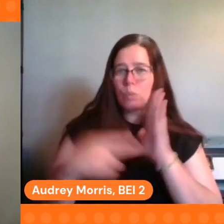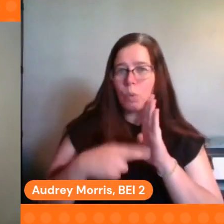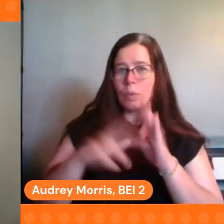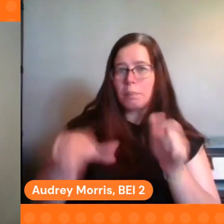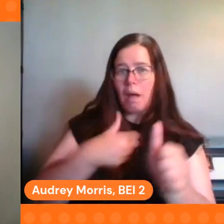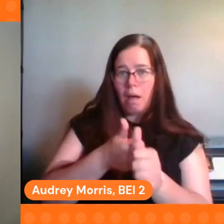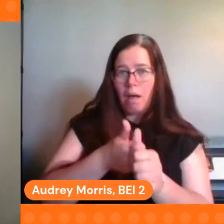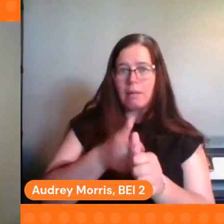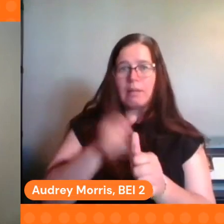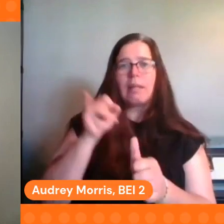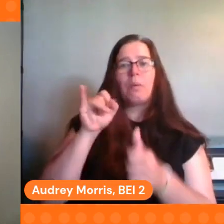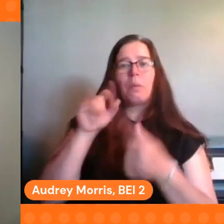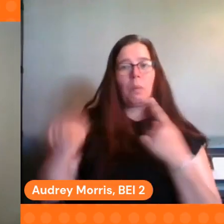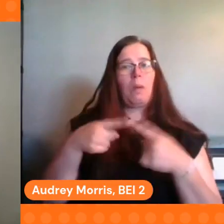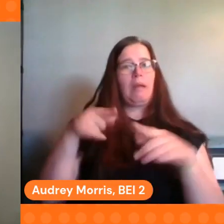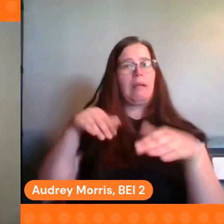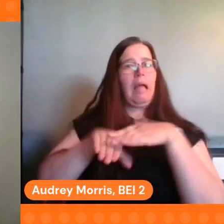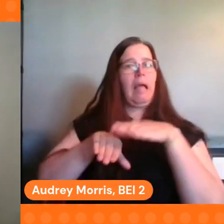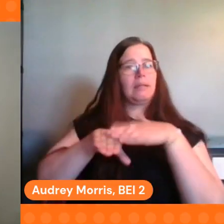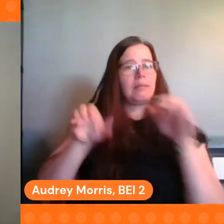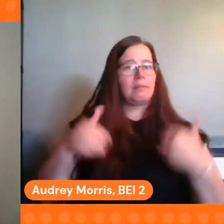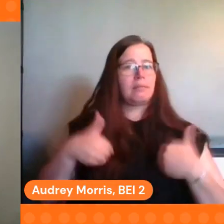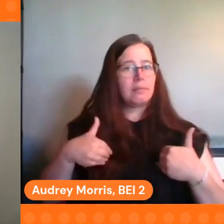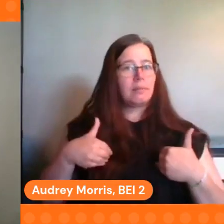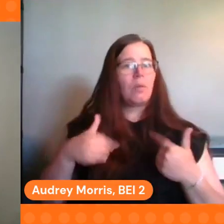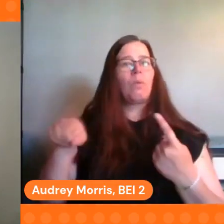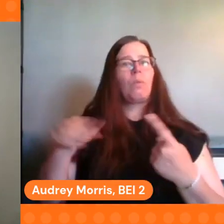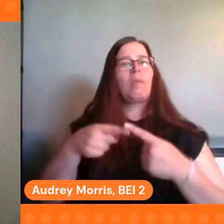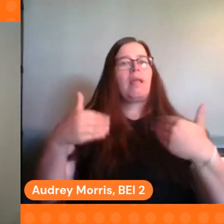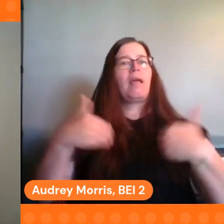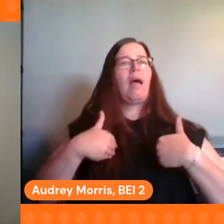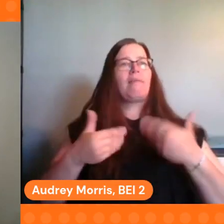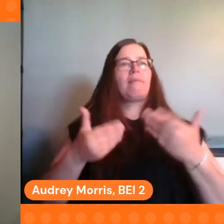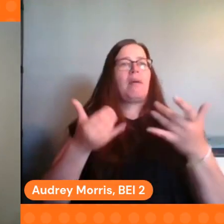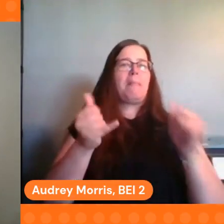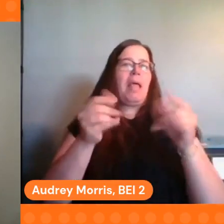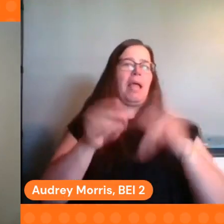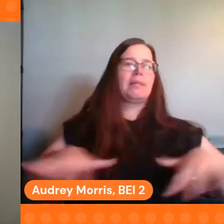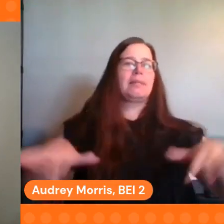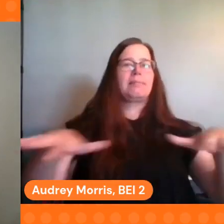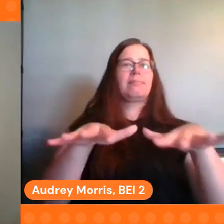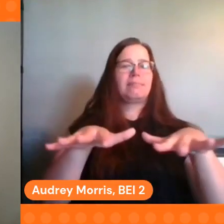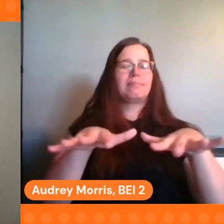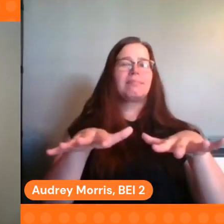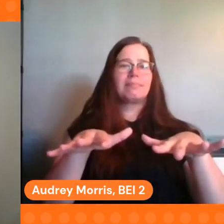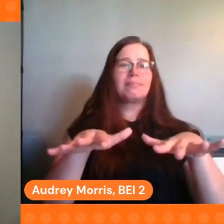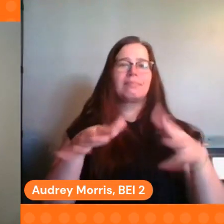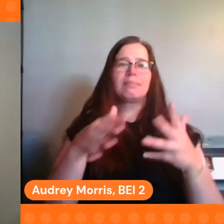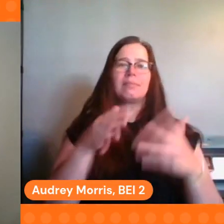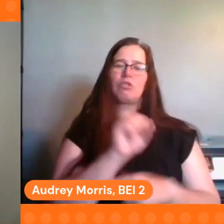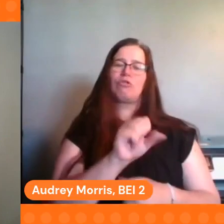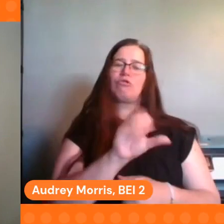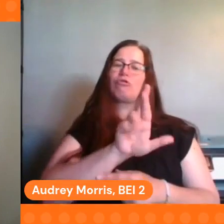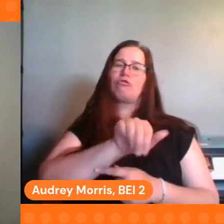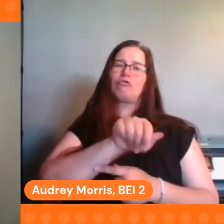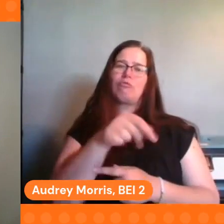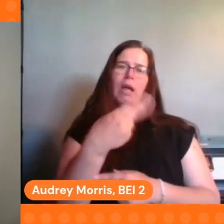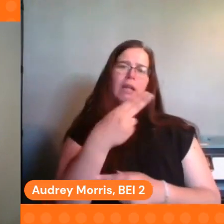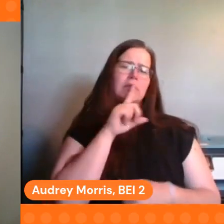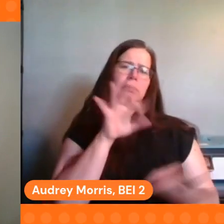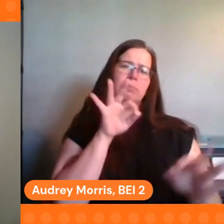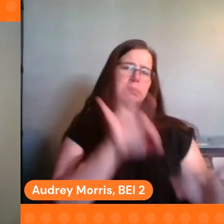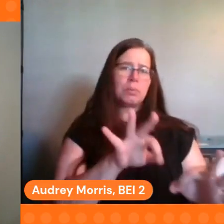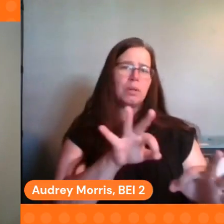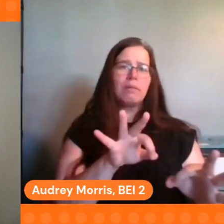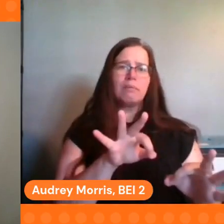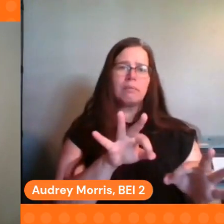made accessible to them, and if they're given a sandbox, a space to play in. And Scratch is an ideal sandbox. It